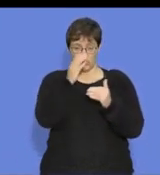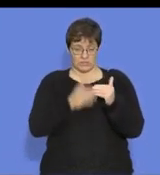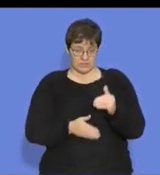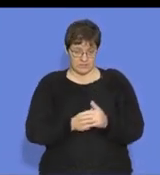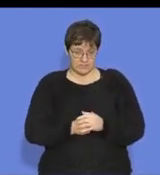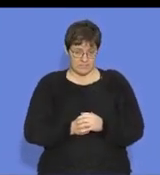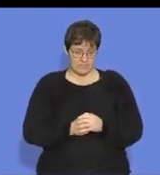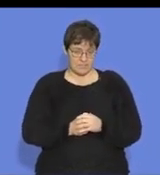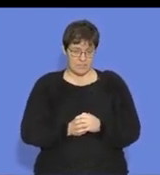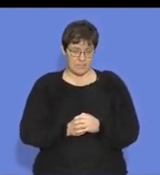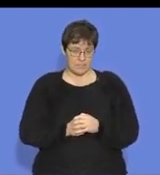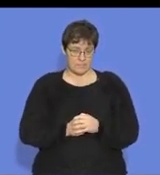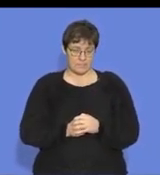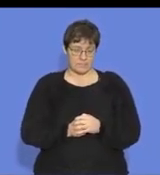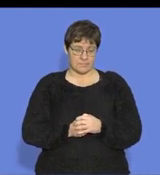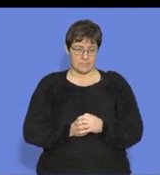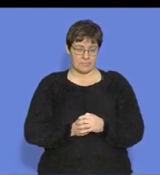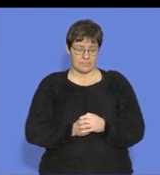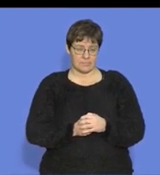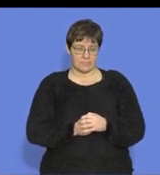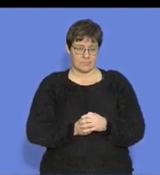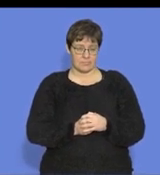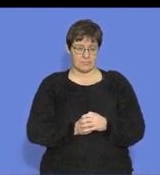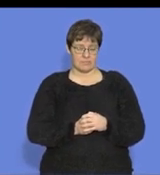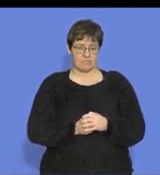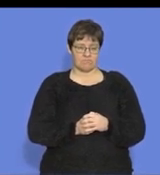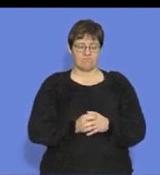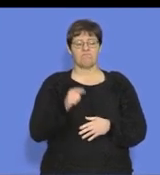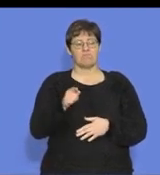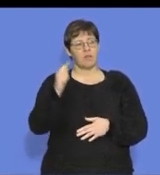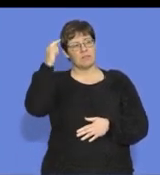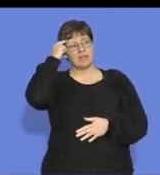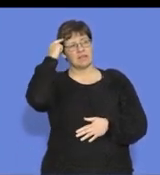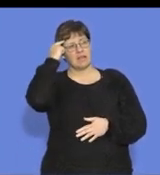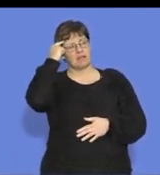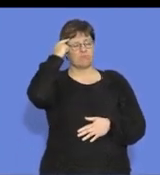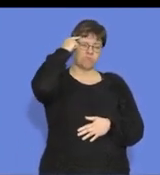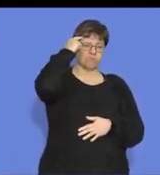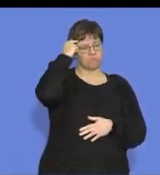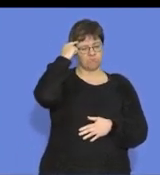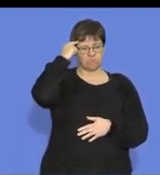conclusion. Okay, and here you have to think out